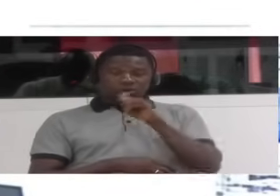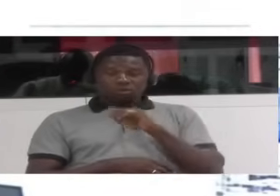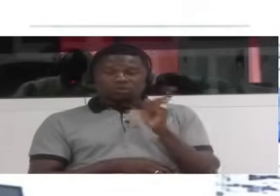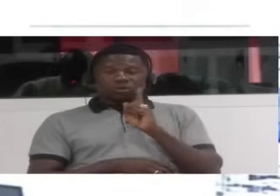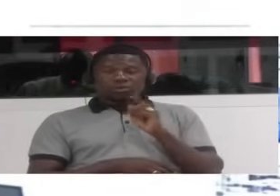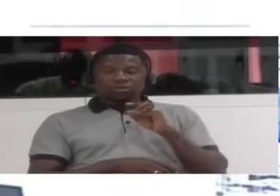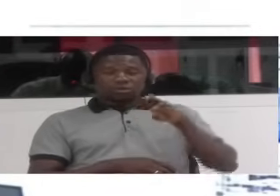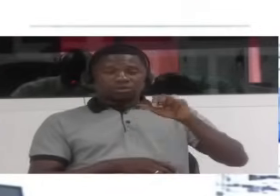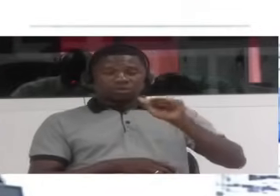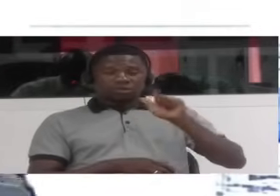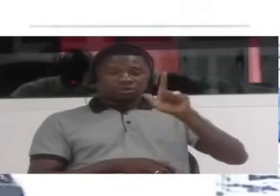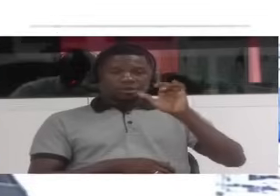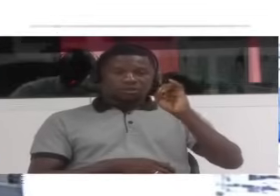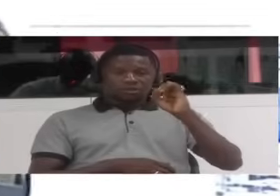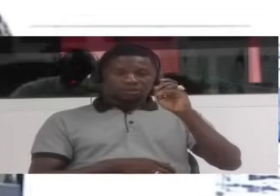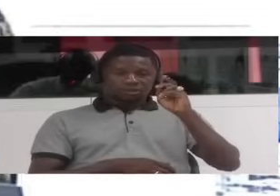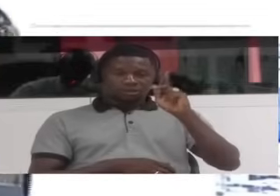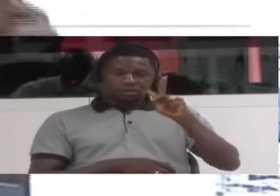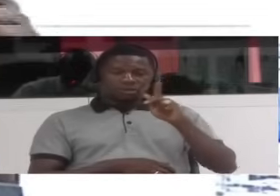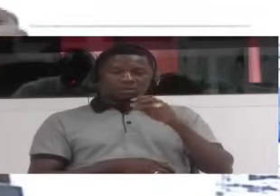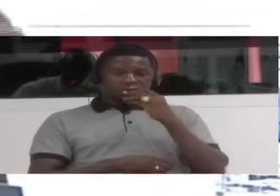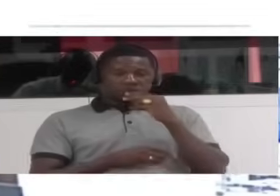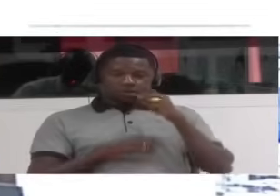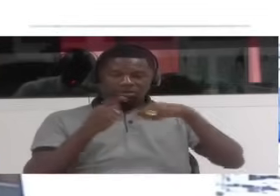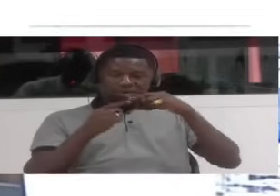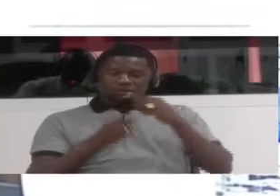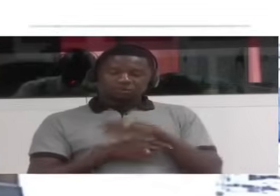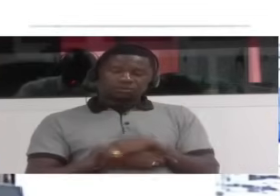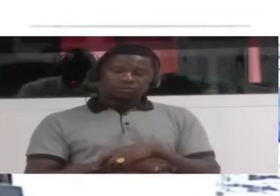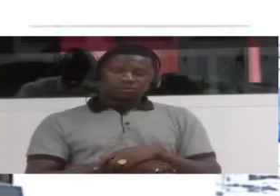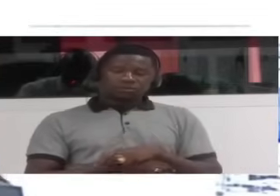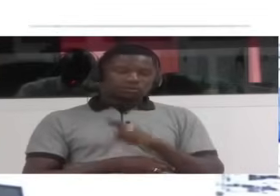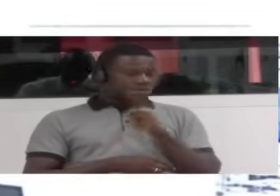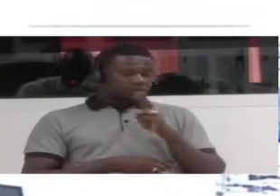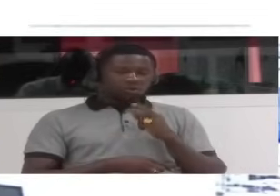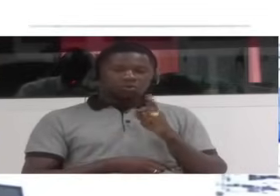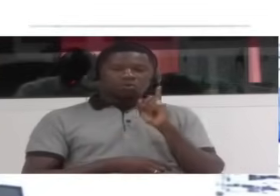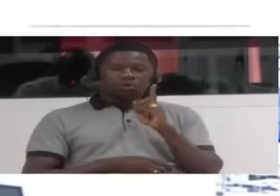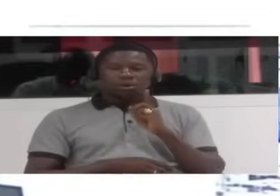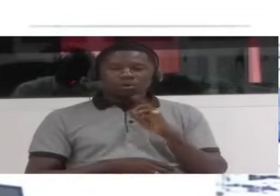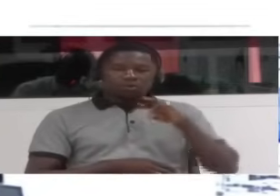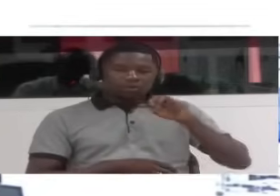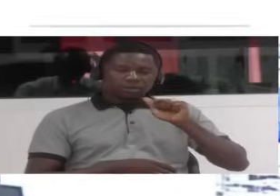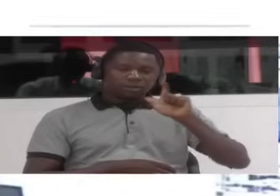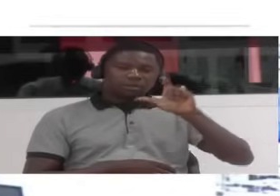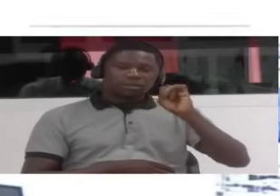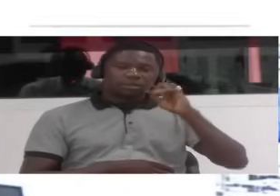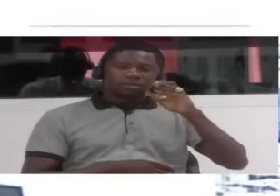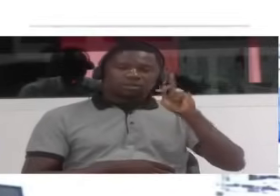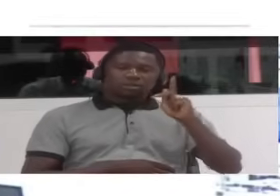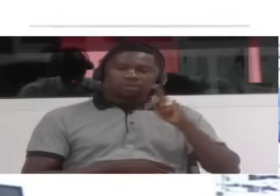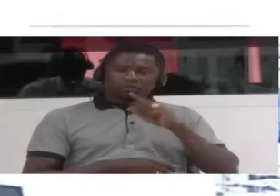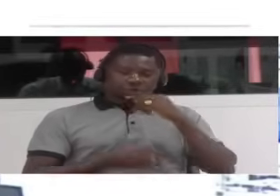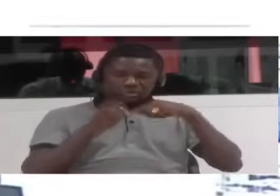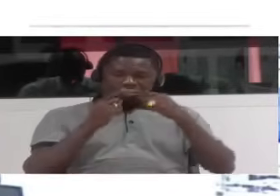about. No. The one Malik talked about, I was not within that. I was not with that group. This